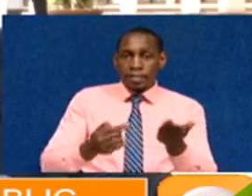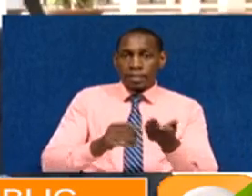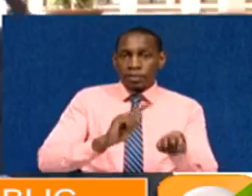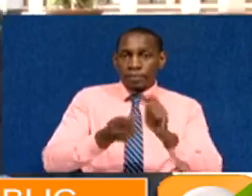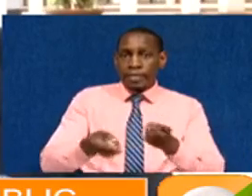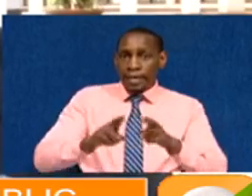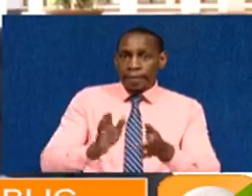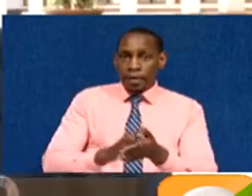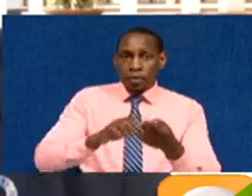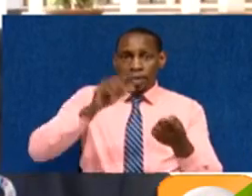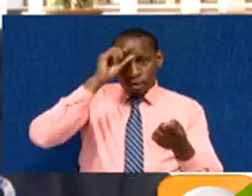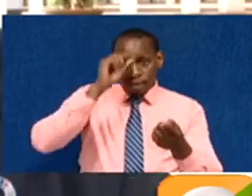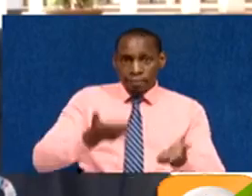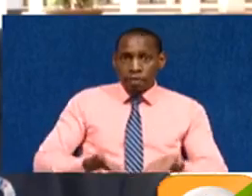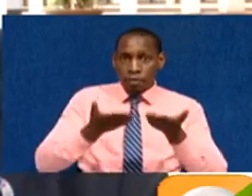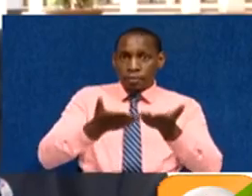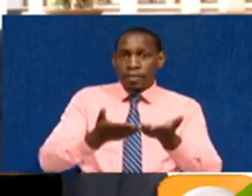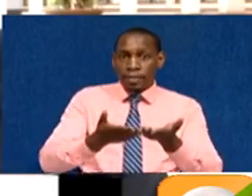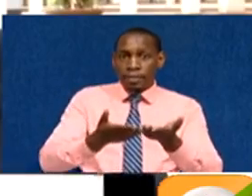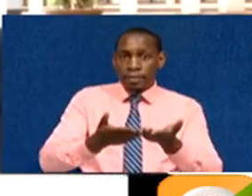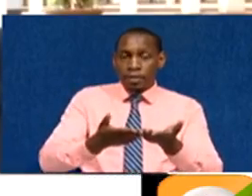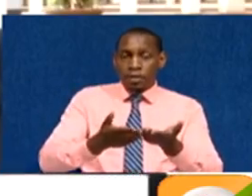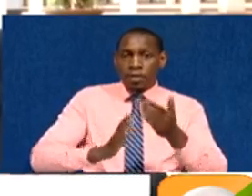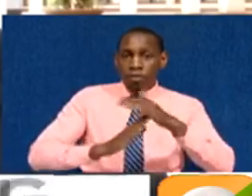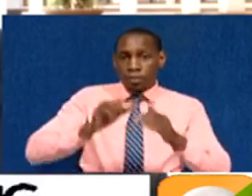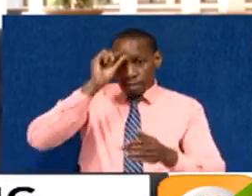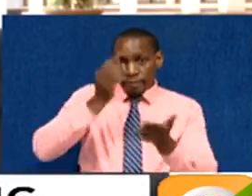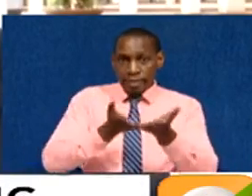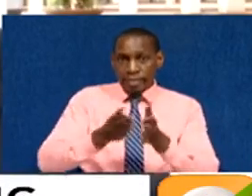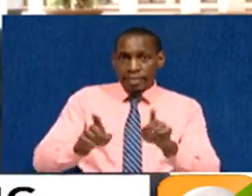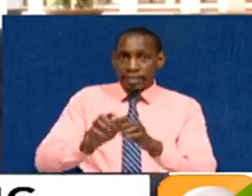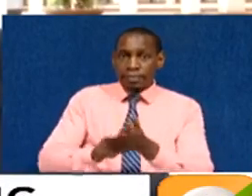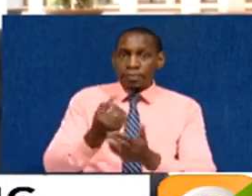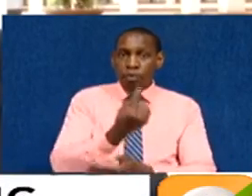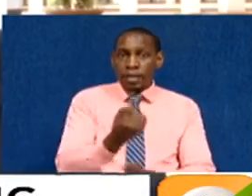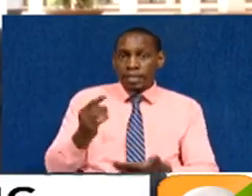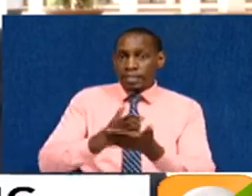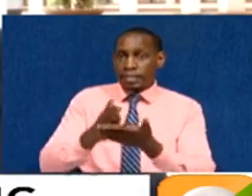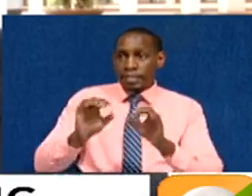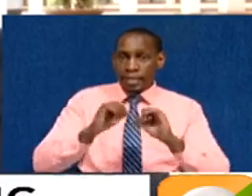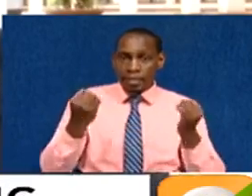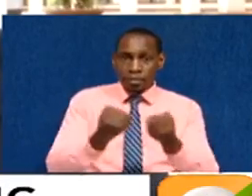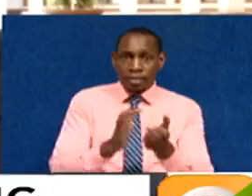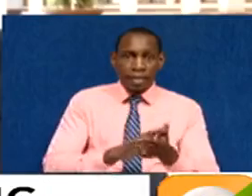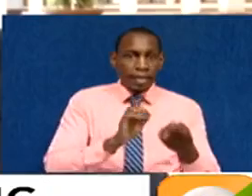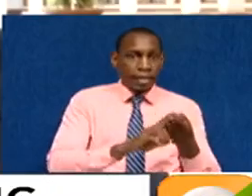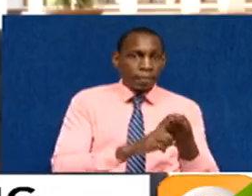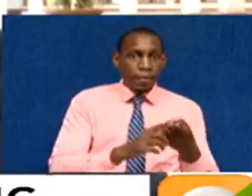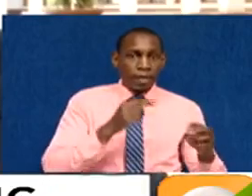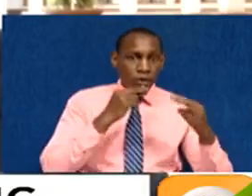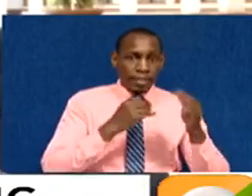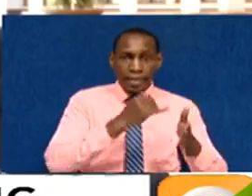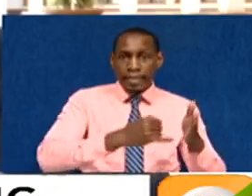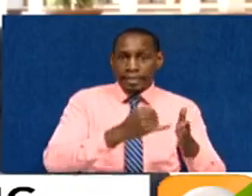just within government and delivering e-governance services, but also in every sector of society, whether we're looking at the